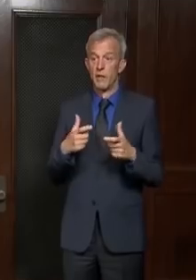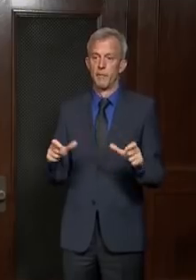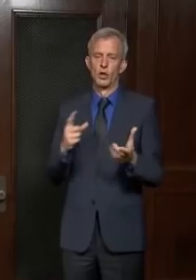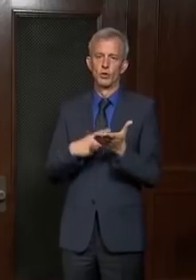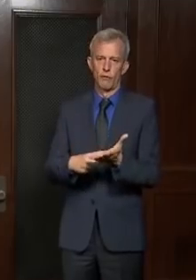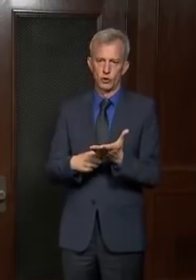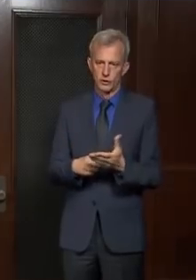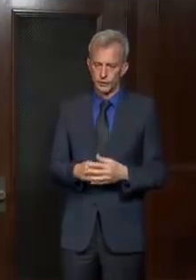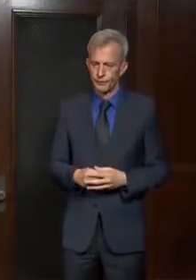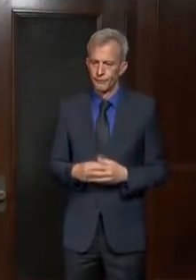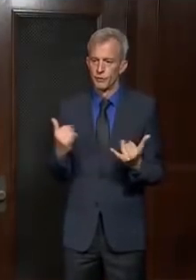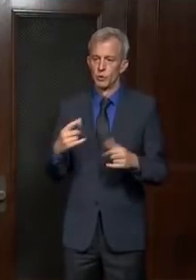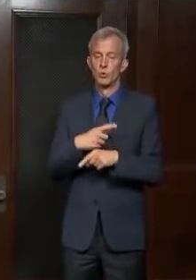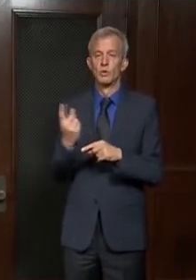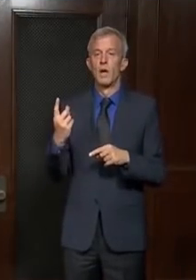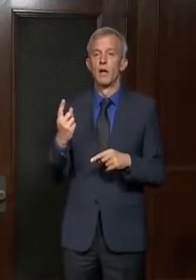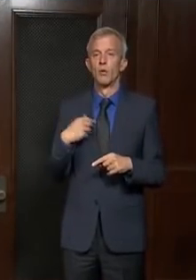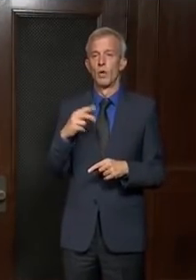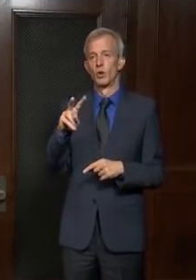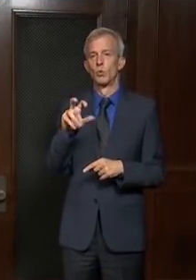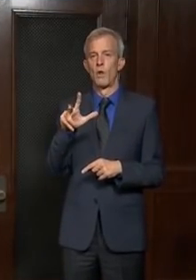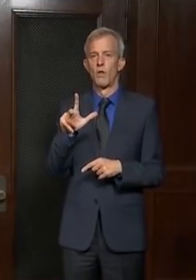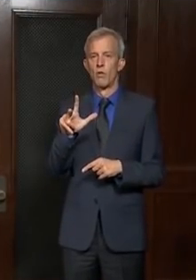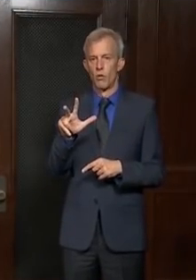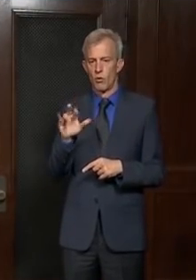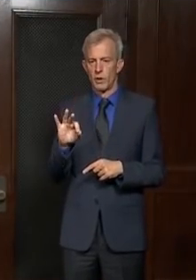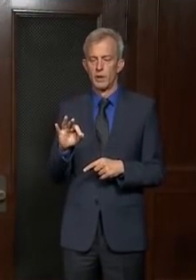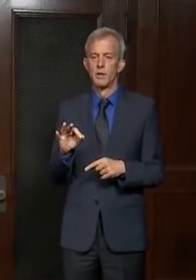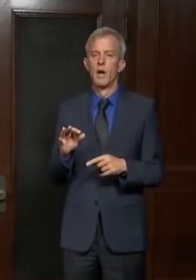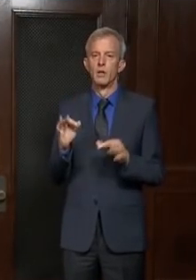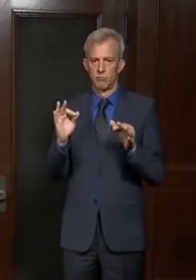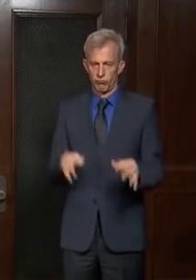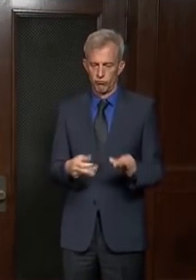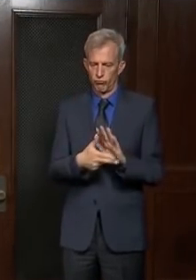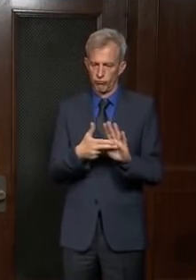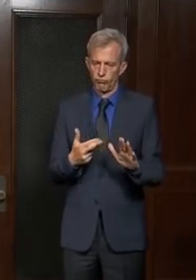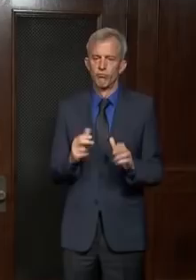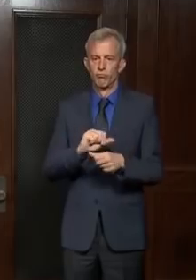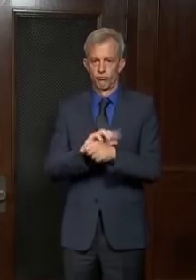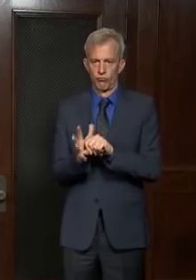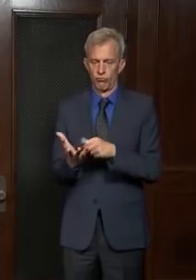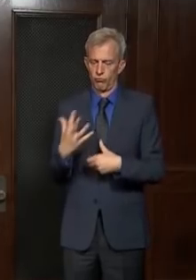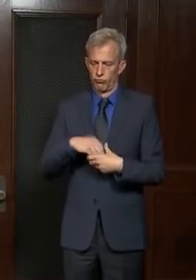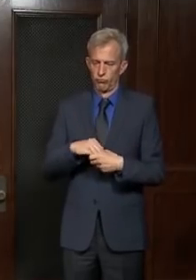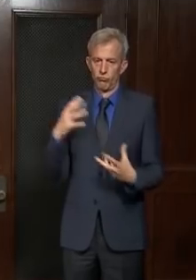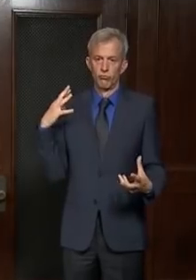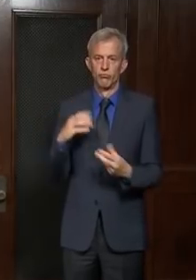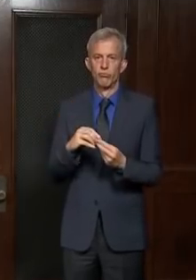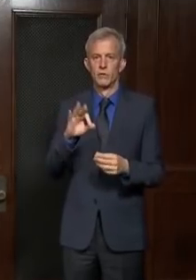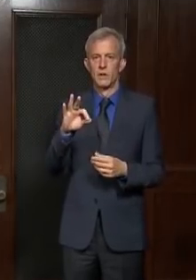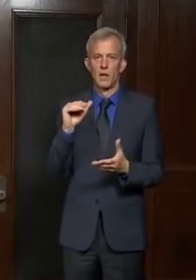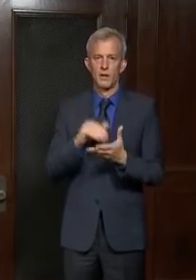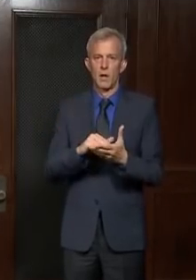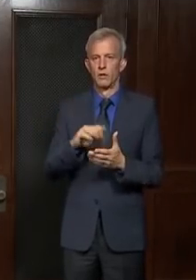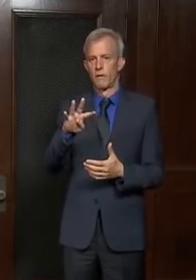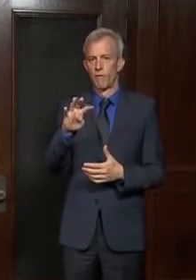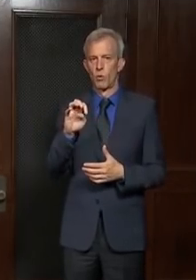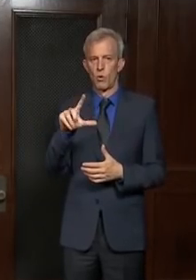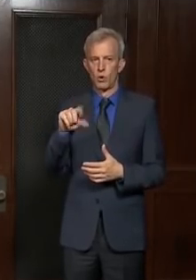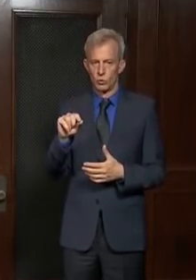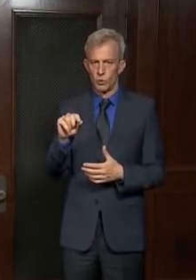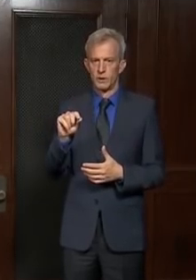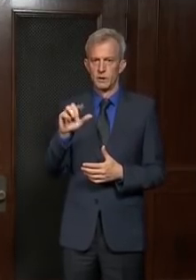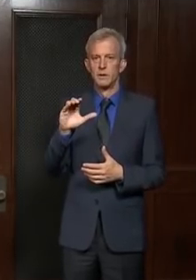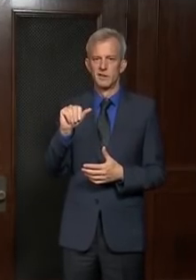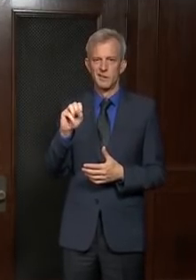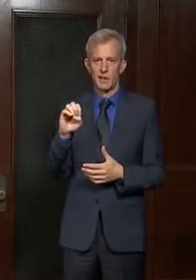there were 239 new confirmed positive COVID-19 cases, bringing the total to 9,420 cases.